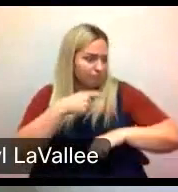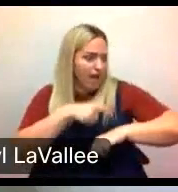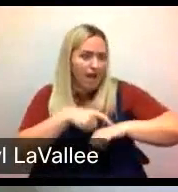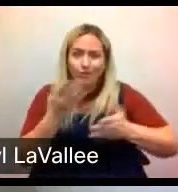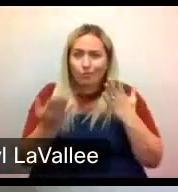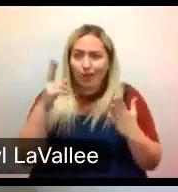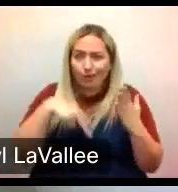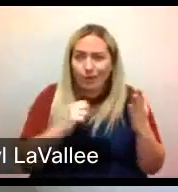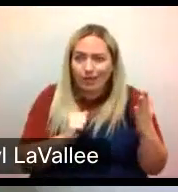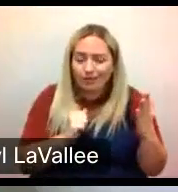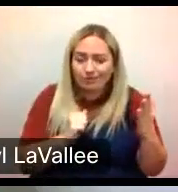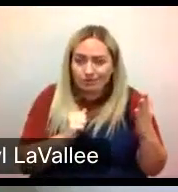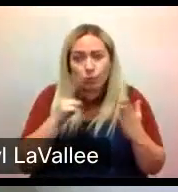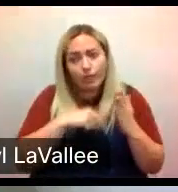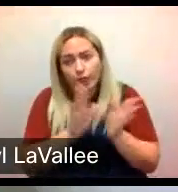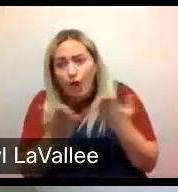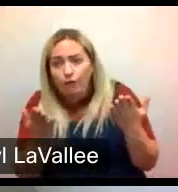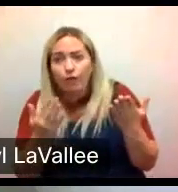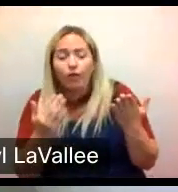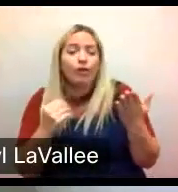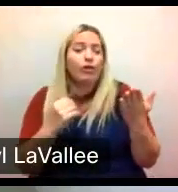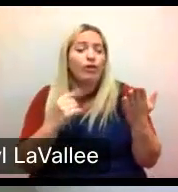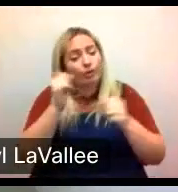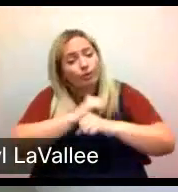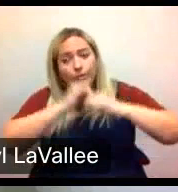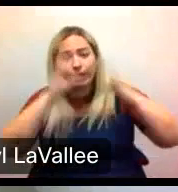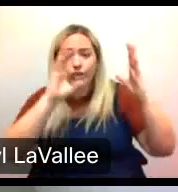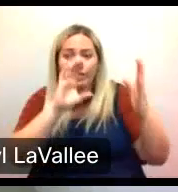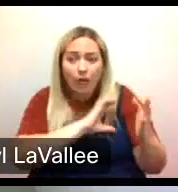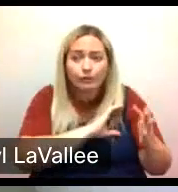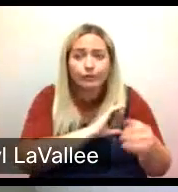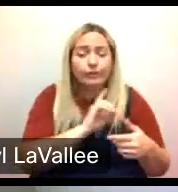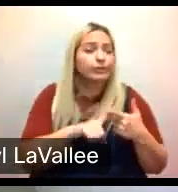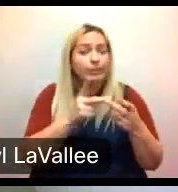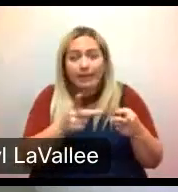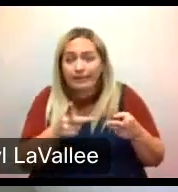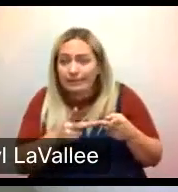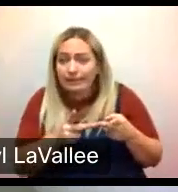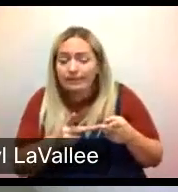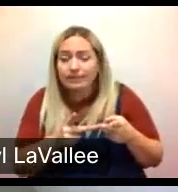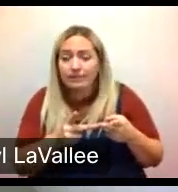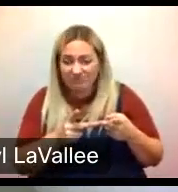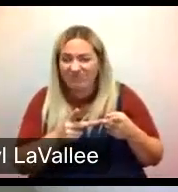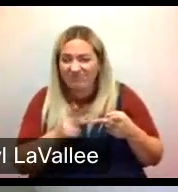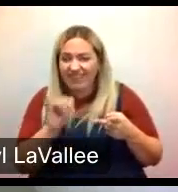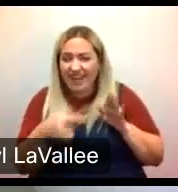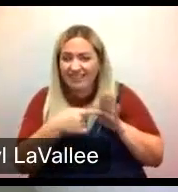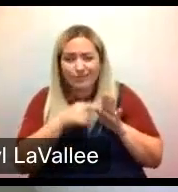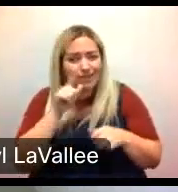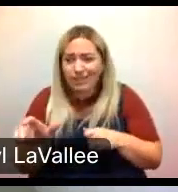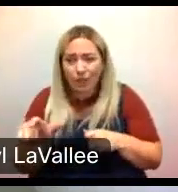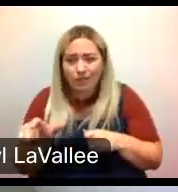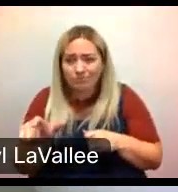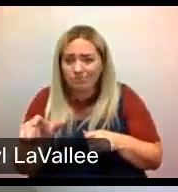be reading. When you're reading a novel, you're picturing the characters, picturing the places. That example isn't necessary. It's